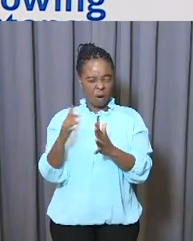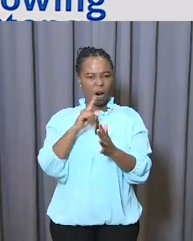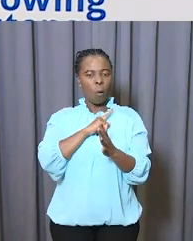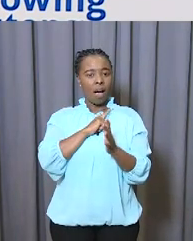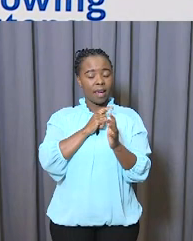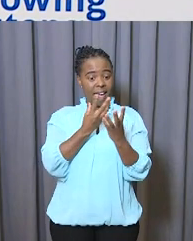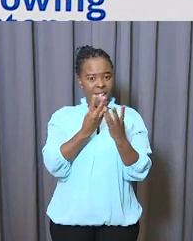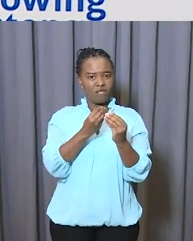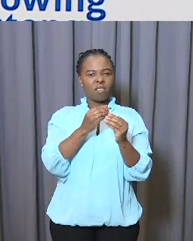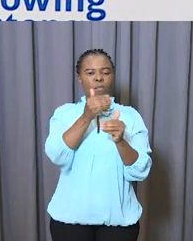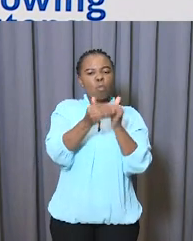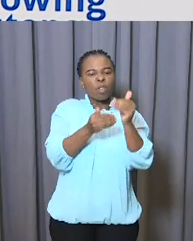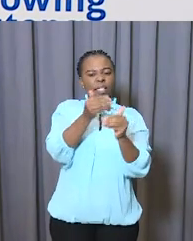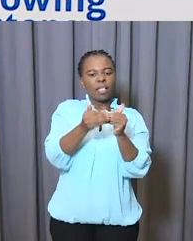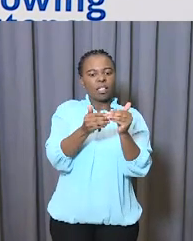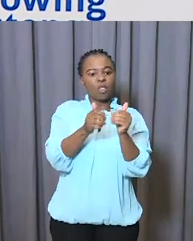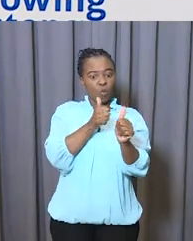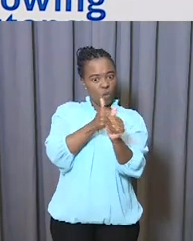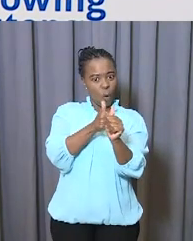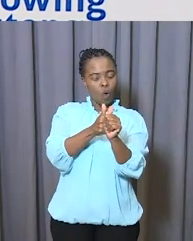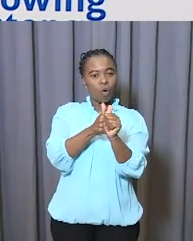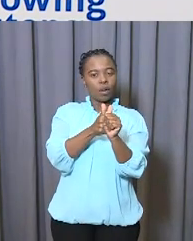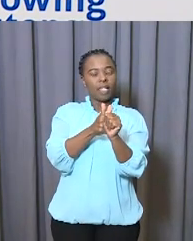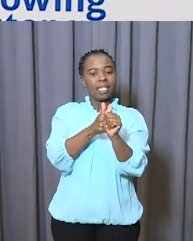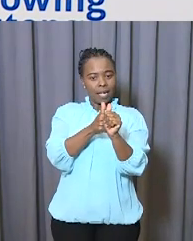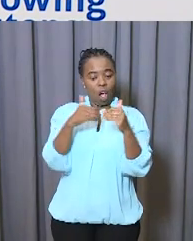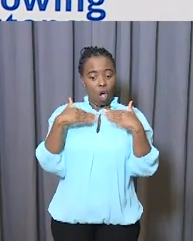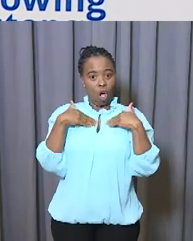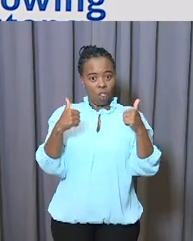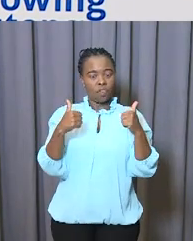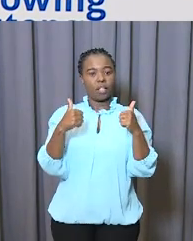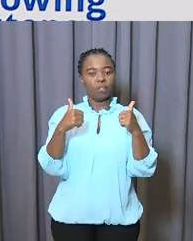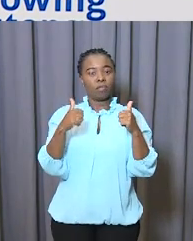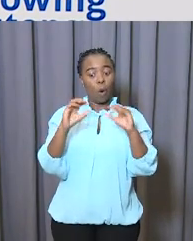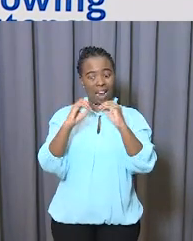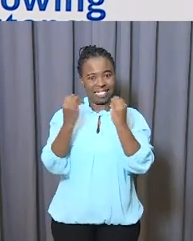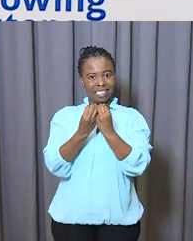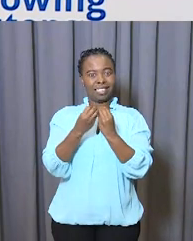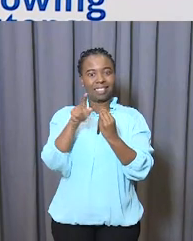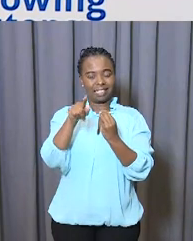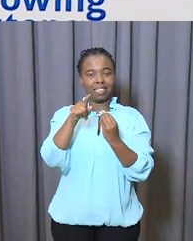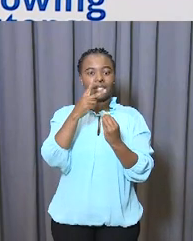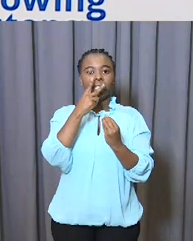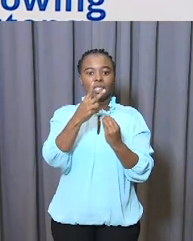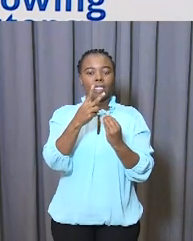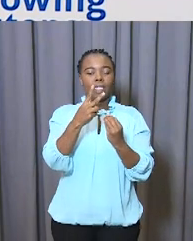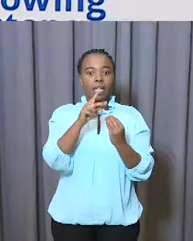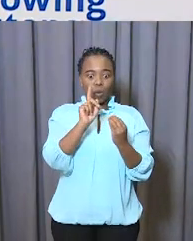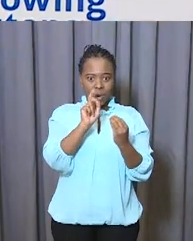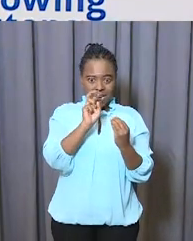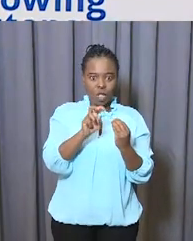has been announced by the World Health Organization which we need to take into account before we decide on